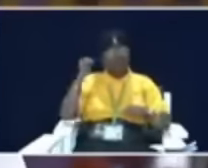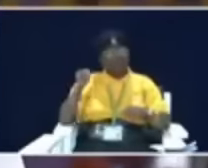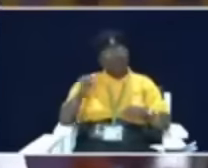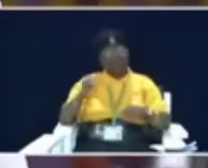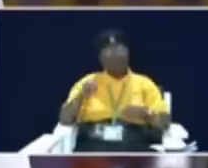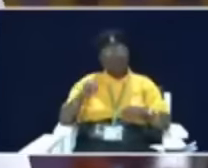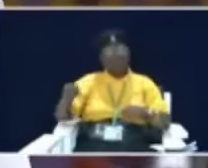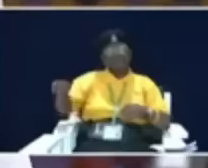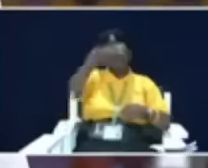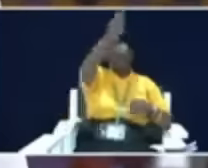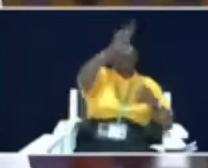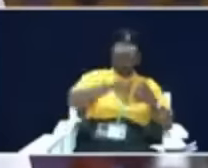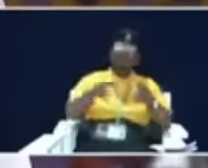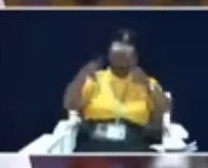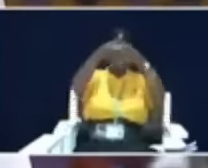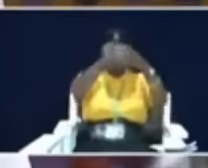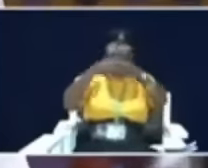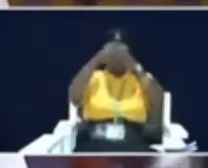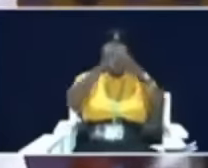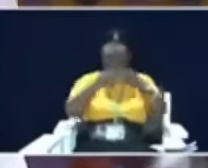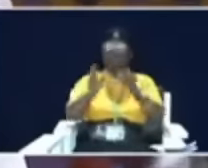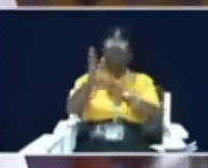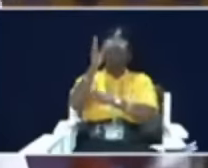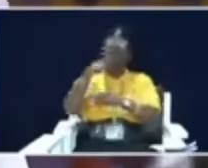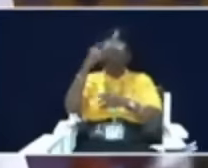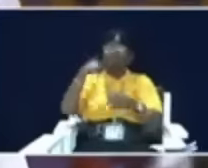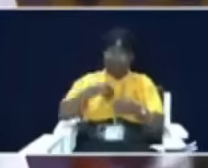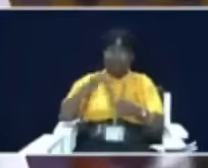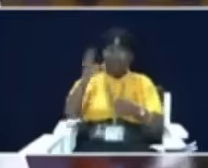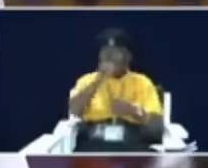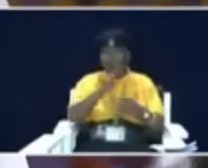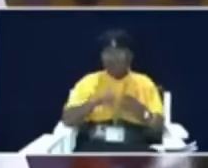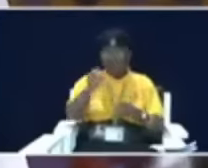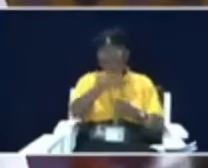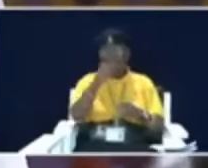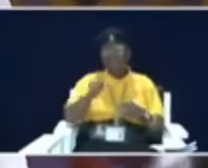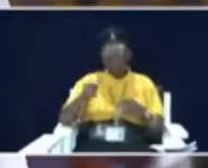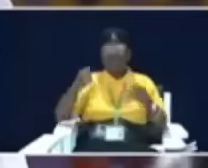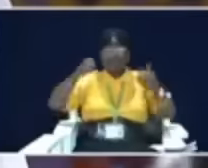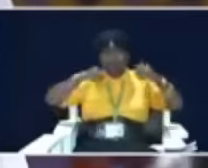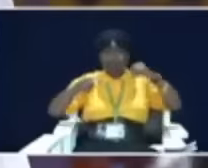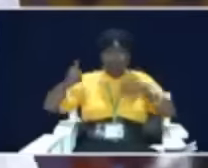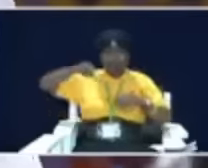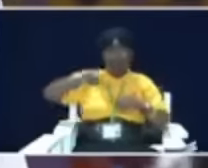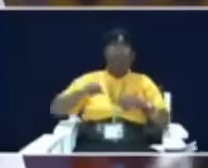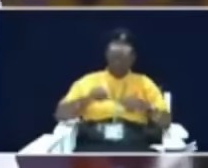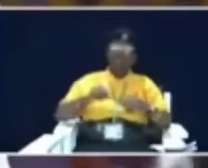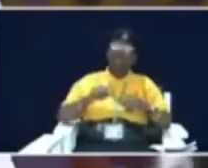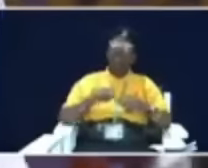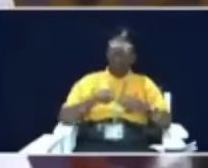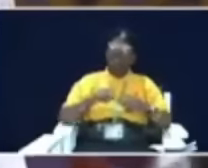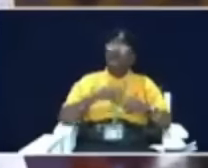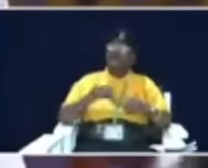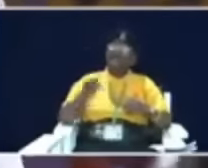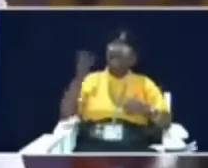with me. I got there, I explained to my children there for during their convention, and there was a white